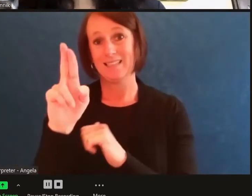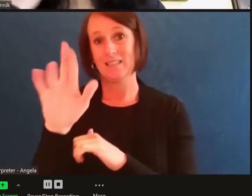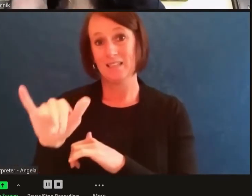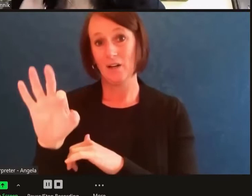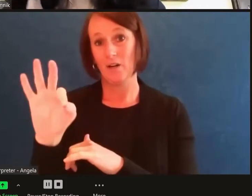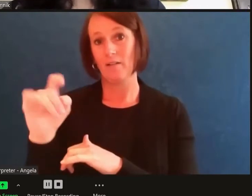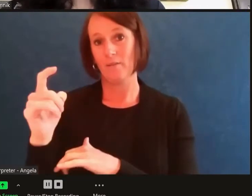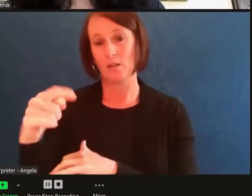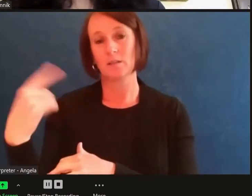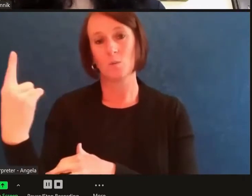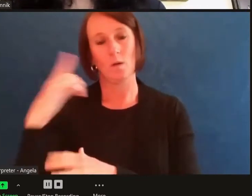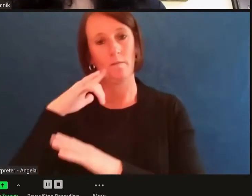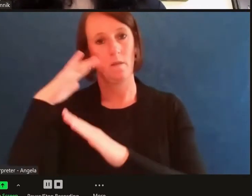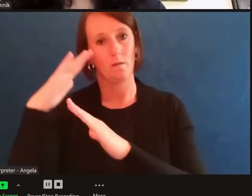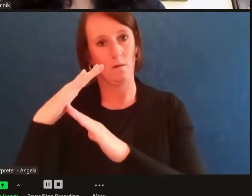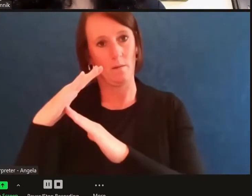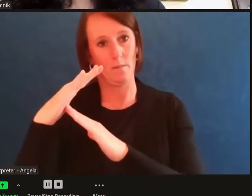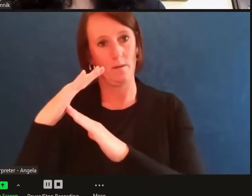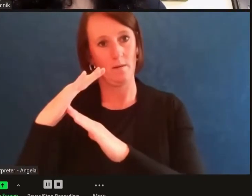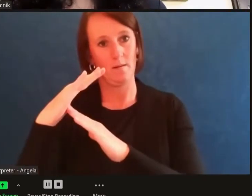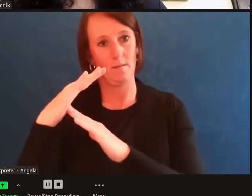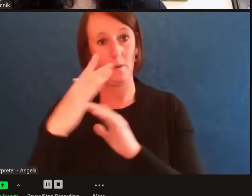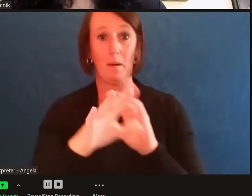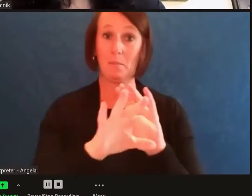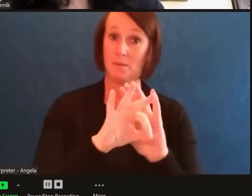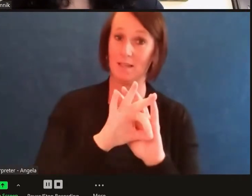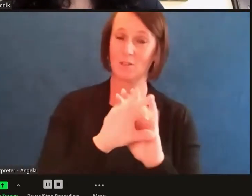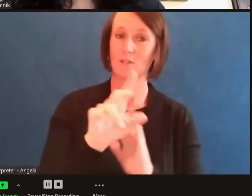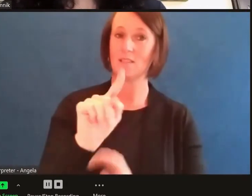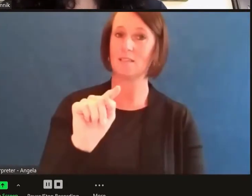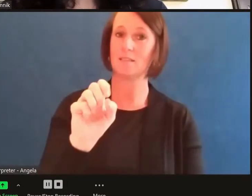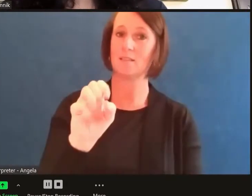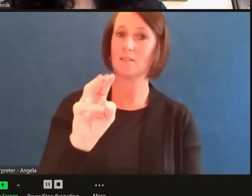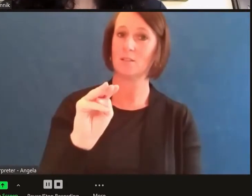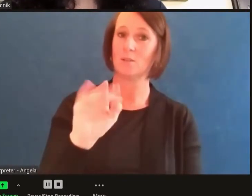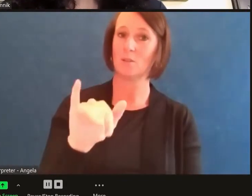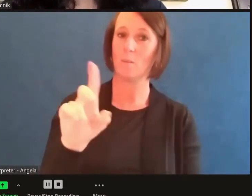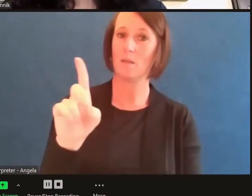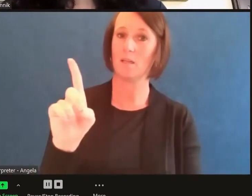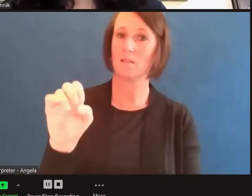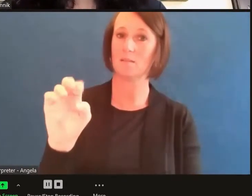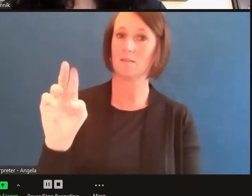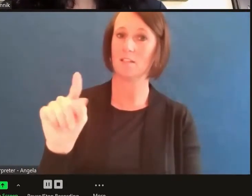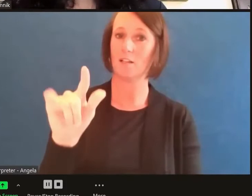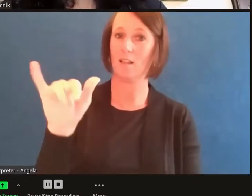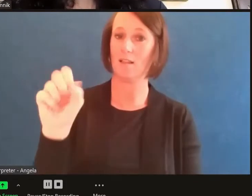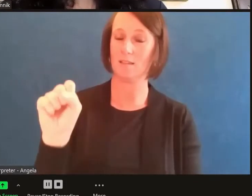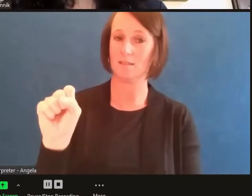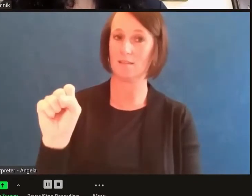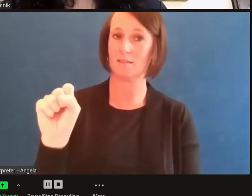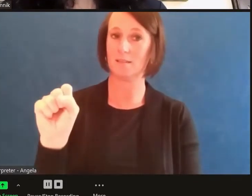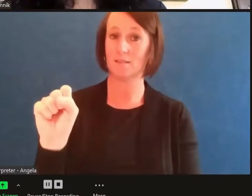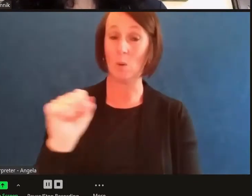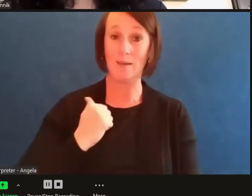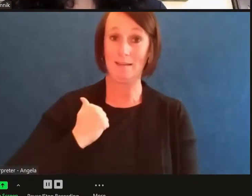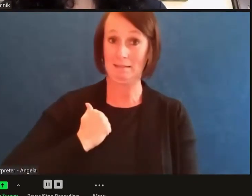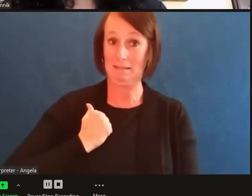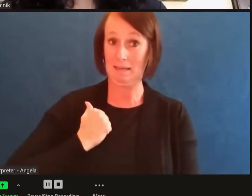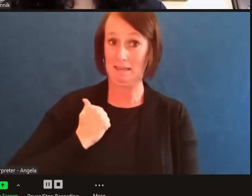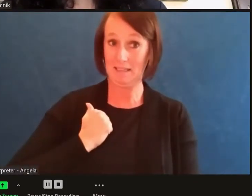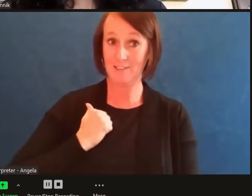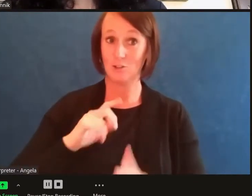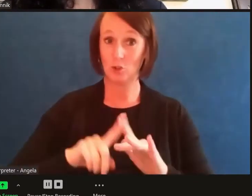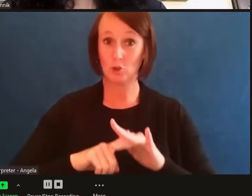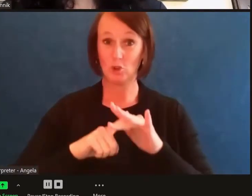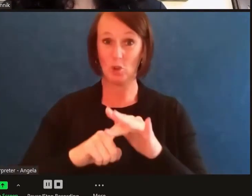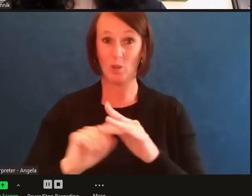I told them that Tommy Douglas was my selection. Wow. The things that we are as Canadians started in